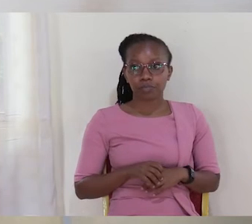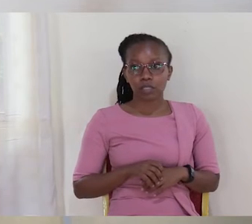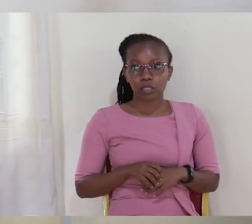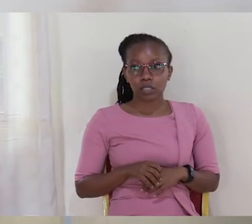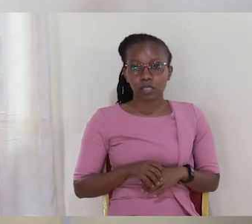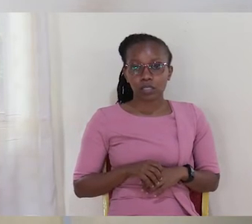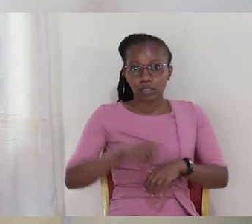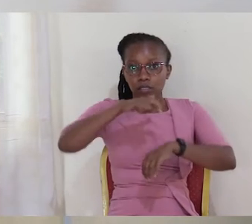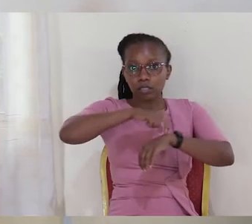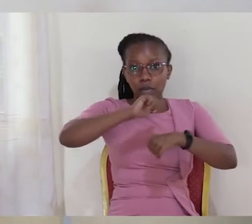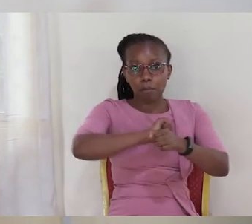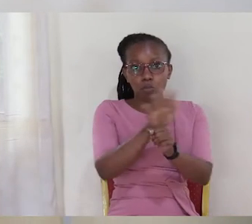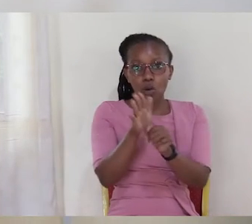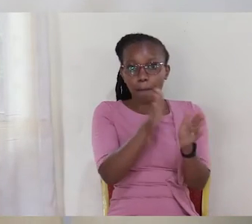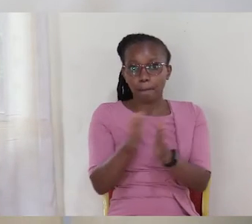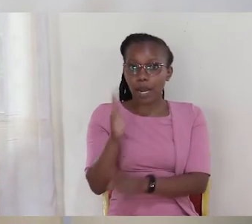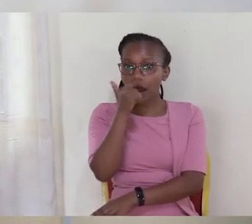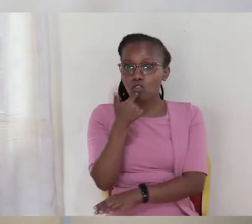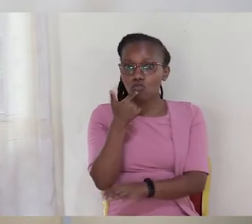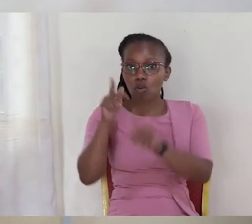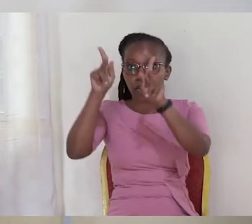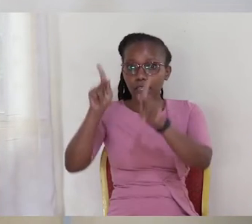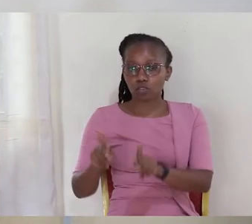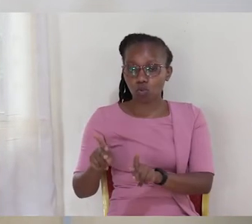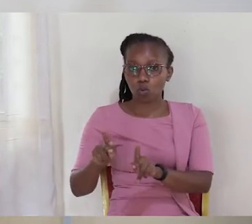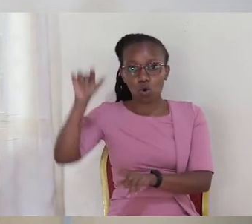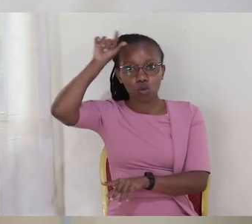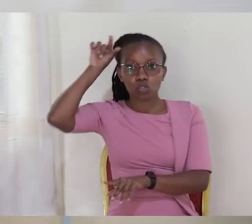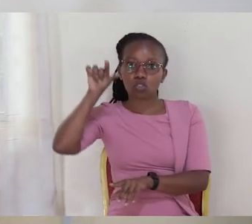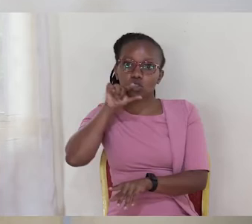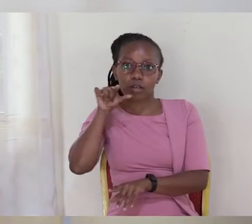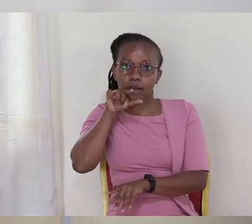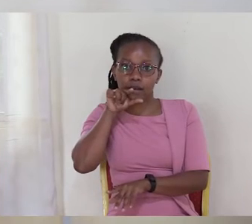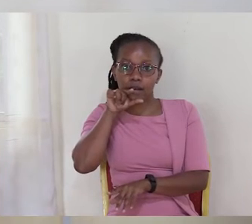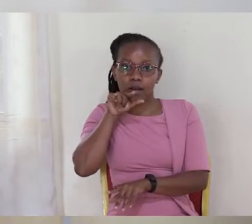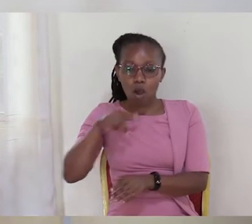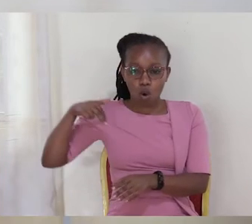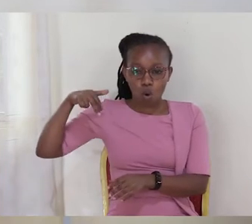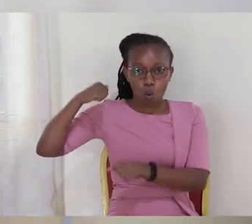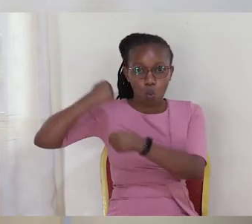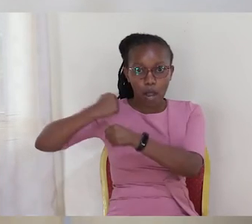COVID-19 world, organized by the Kisumu Gender Working Group in Kisumu County.